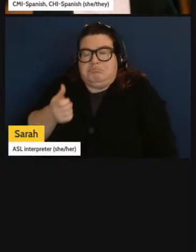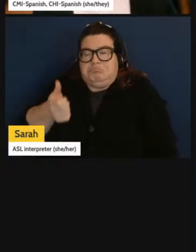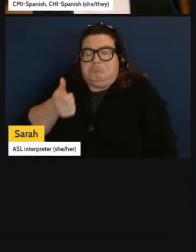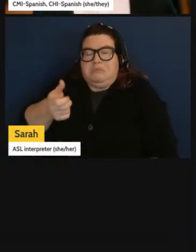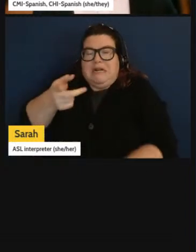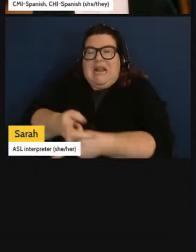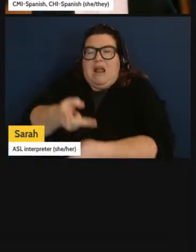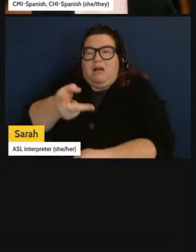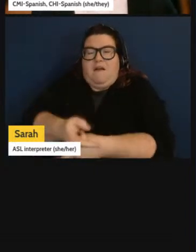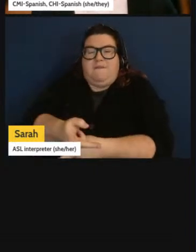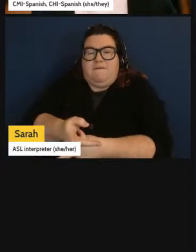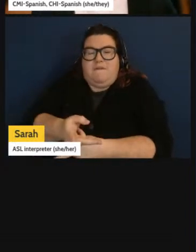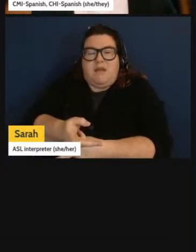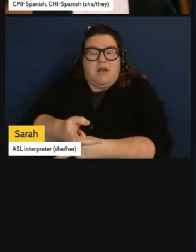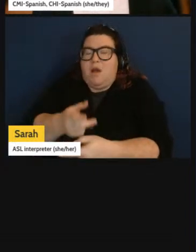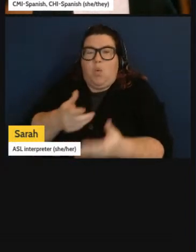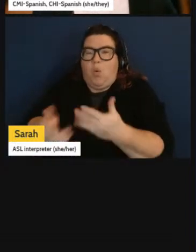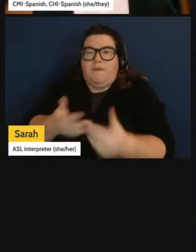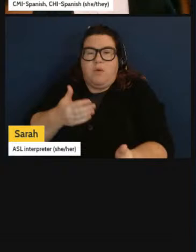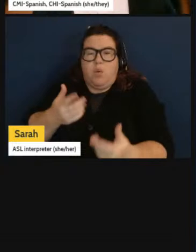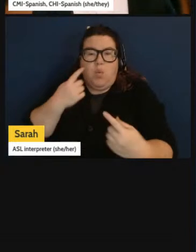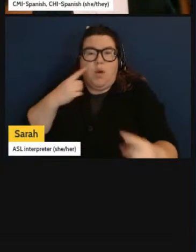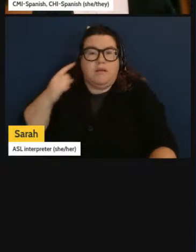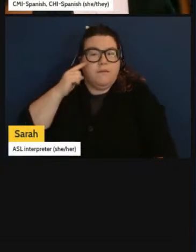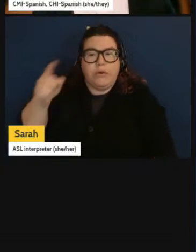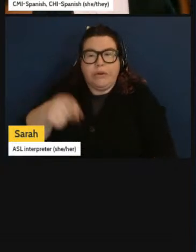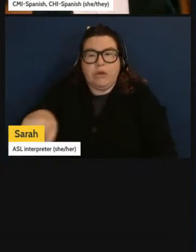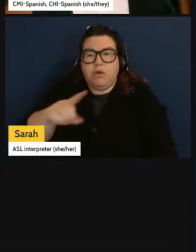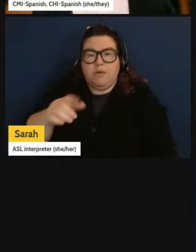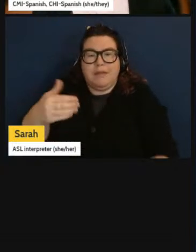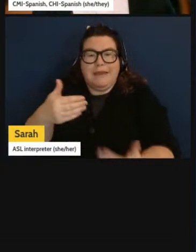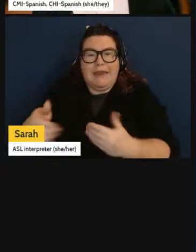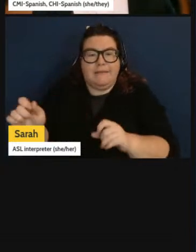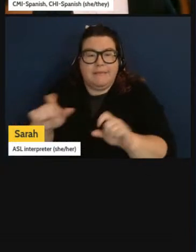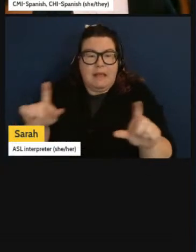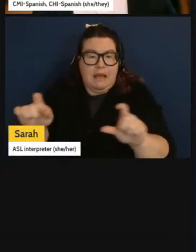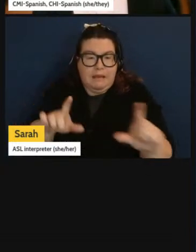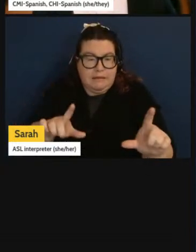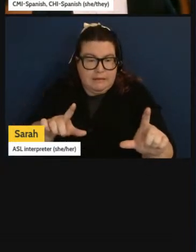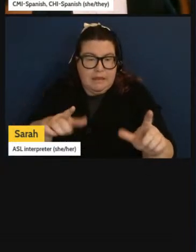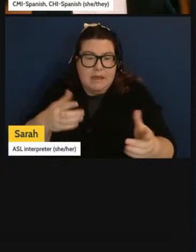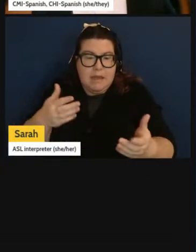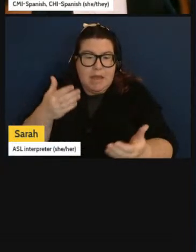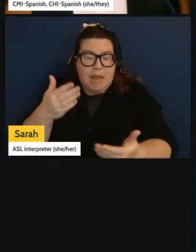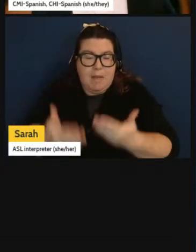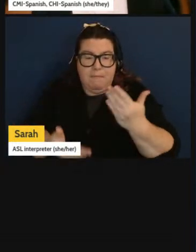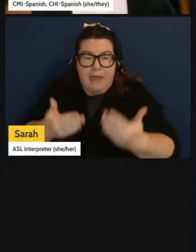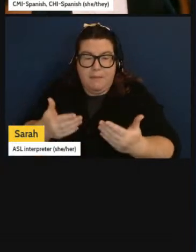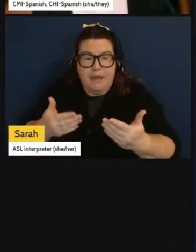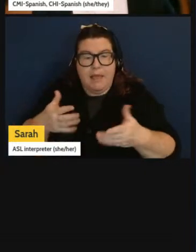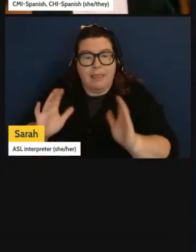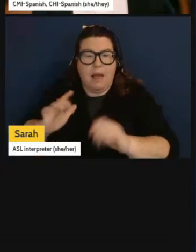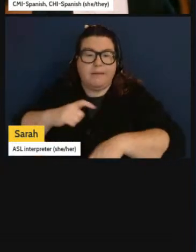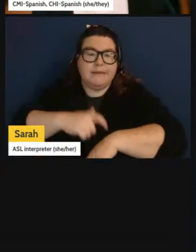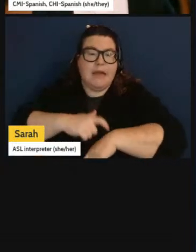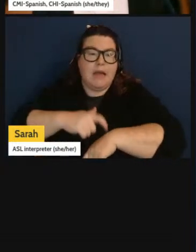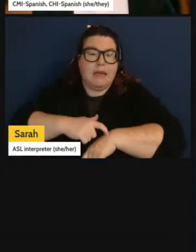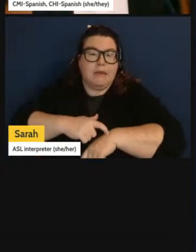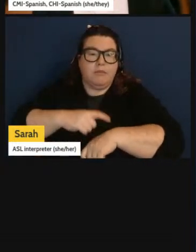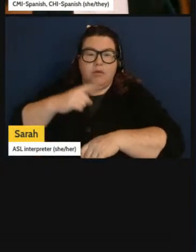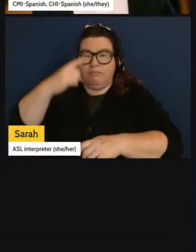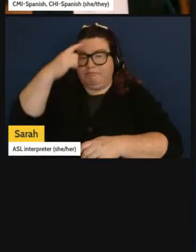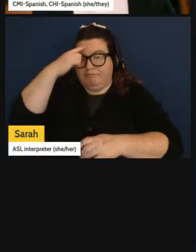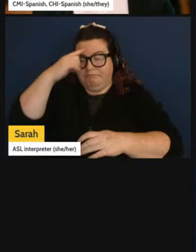whatever way works best for you during the next few slides, and maybe devote some time after this presentation to some